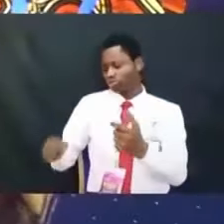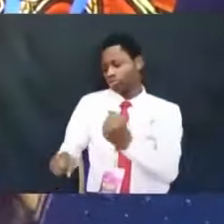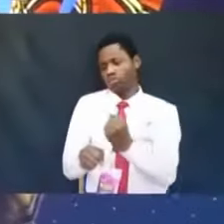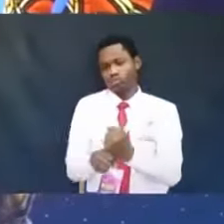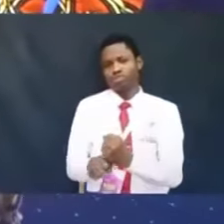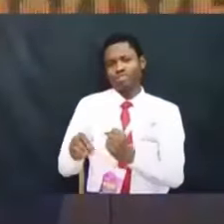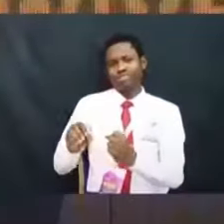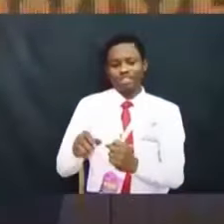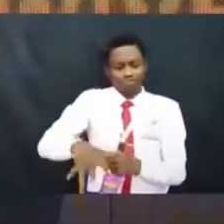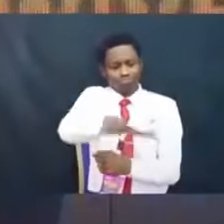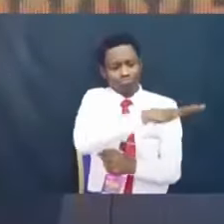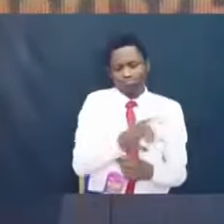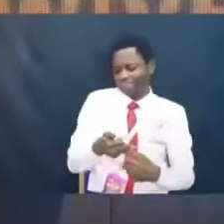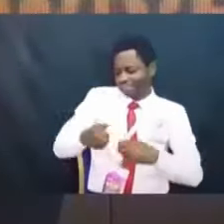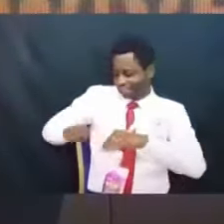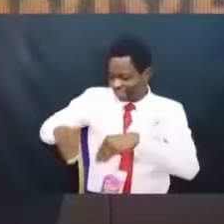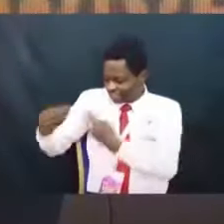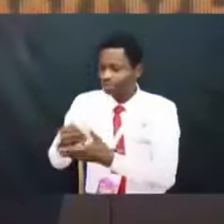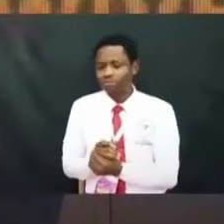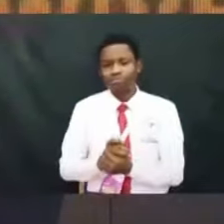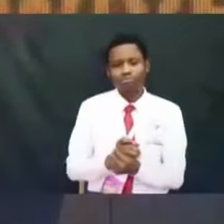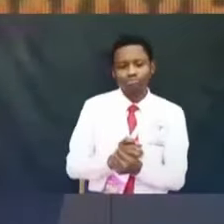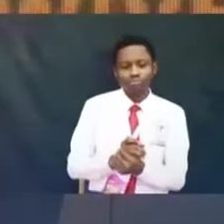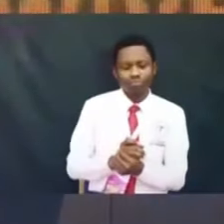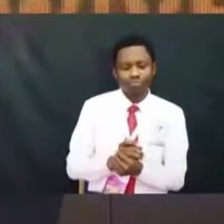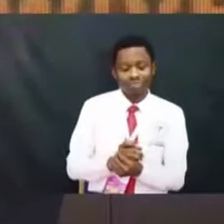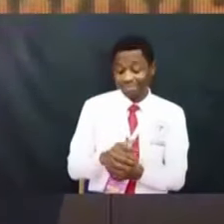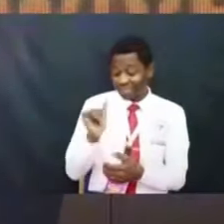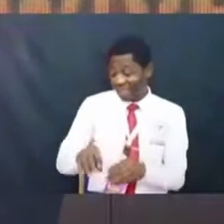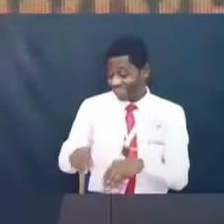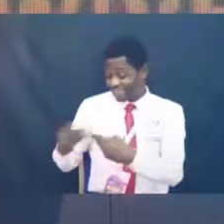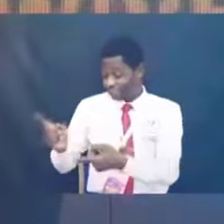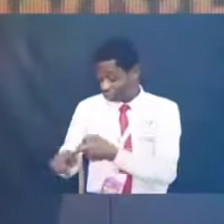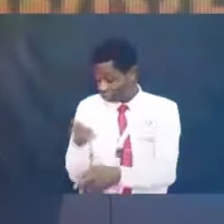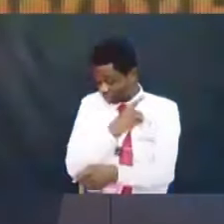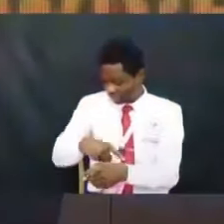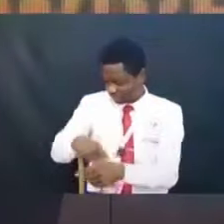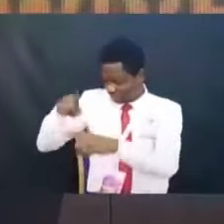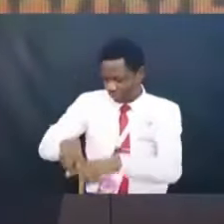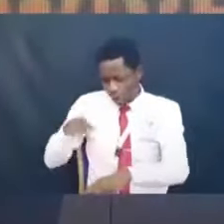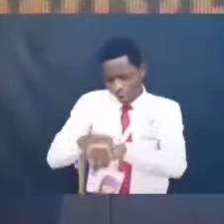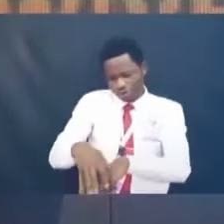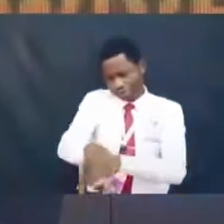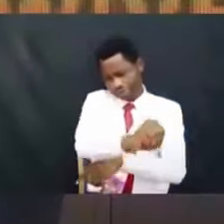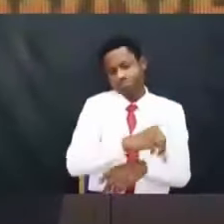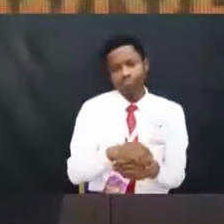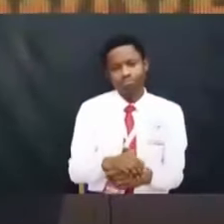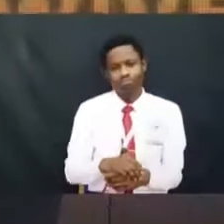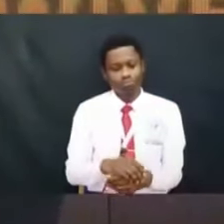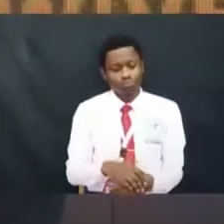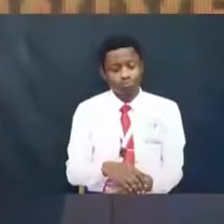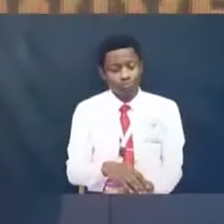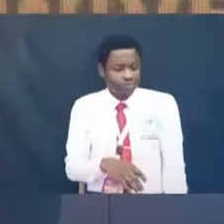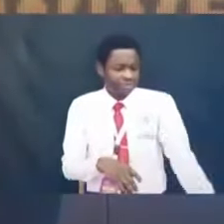gave. And the giving was dependent on them. So what they gave came from them. They could have